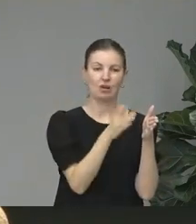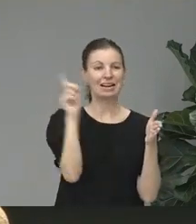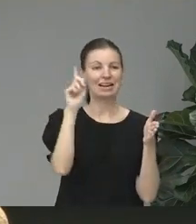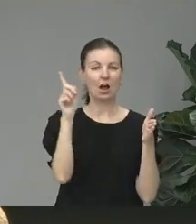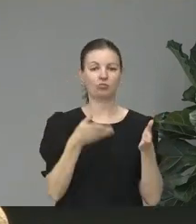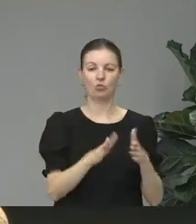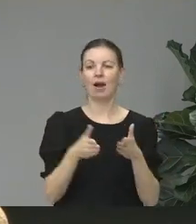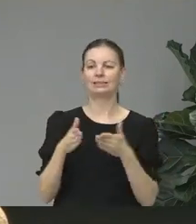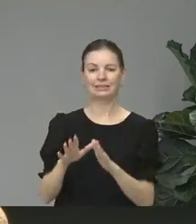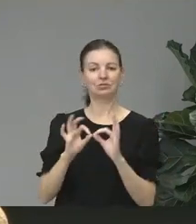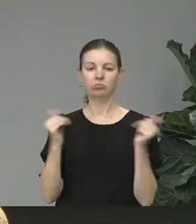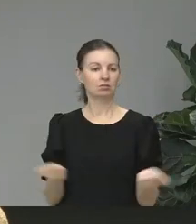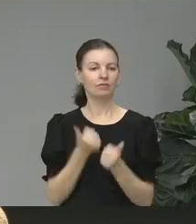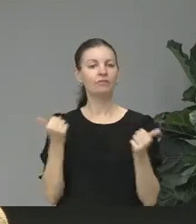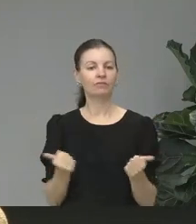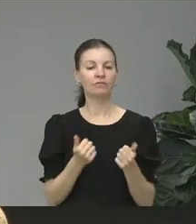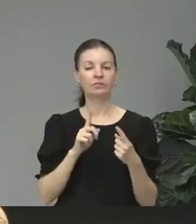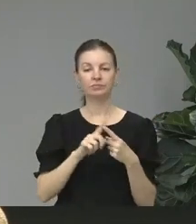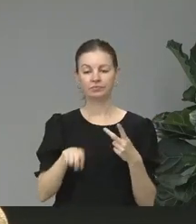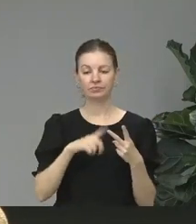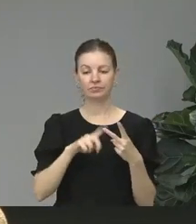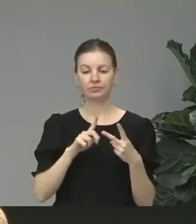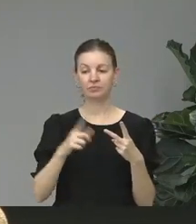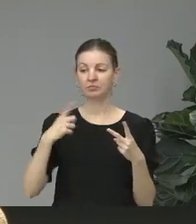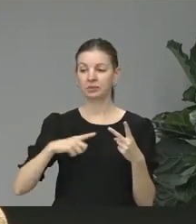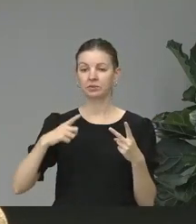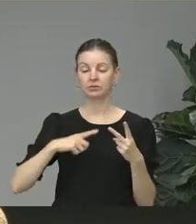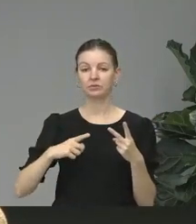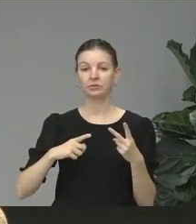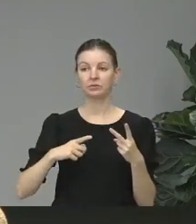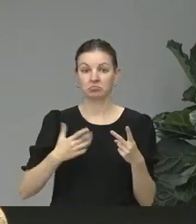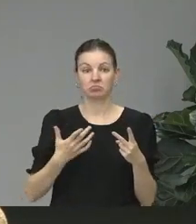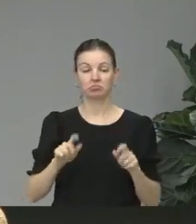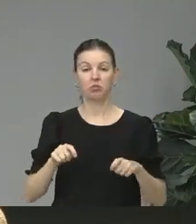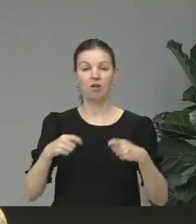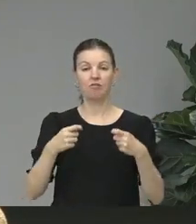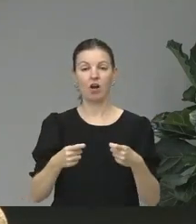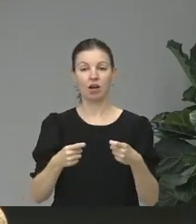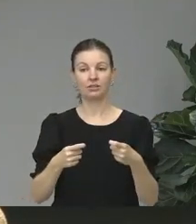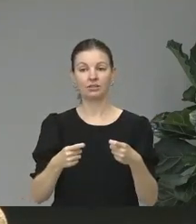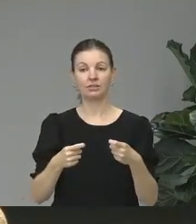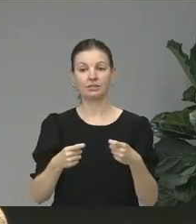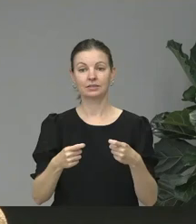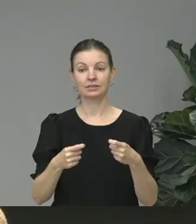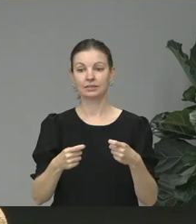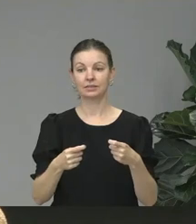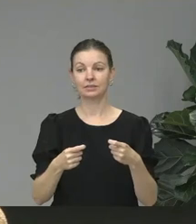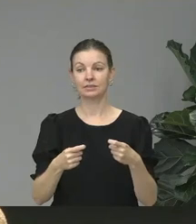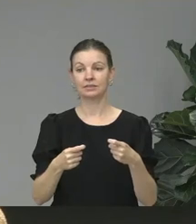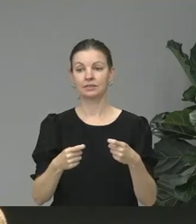is insufficient, number one. Number two, because it provides, in addition to